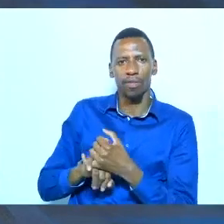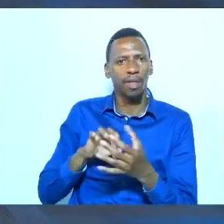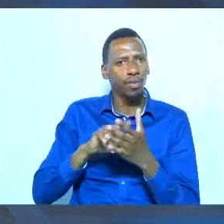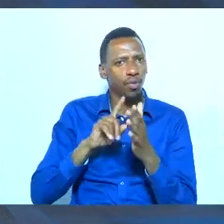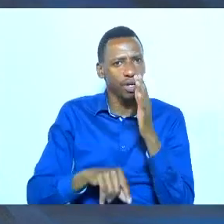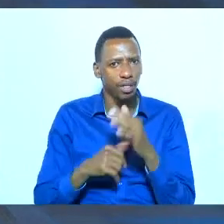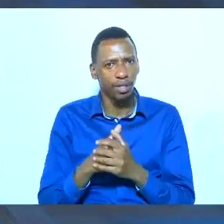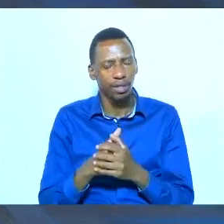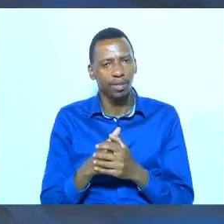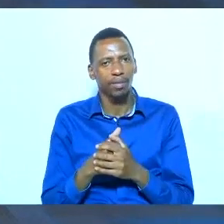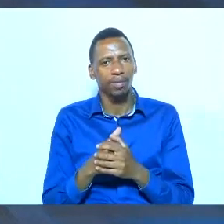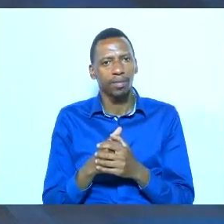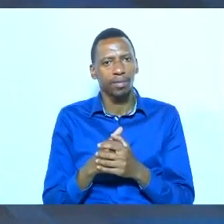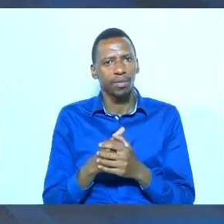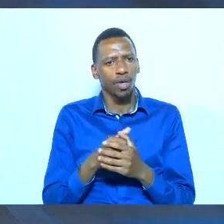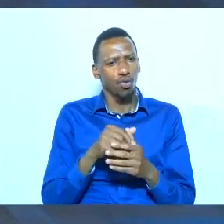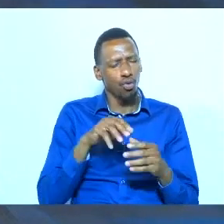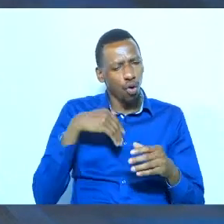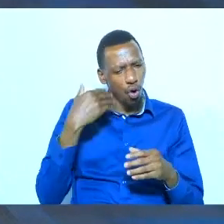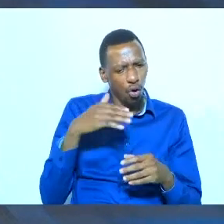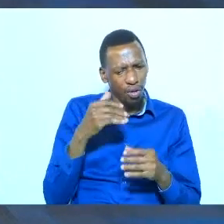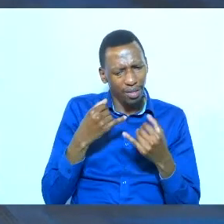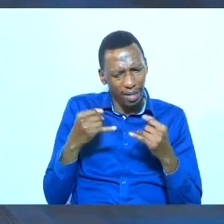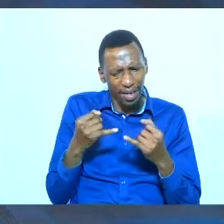mean? Seek the highest good for her.